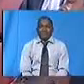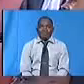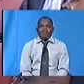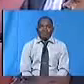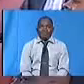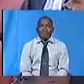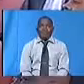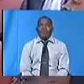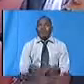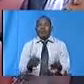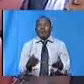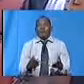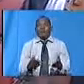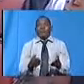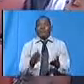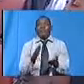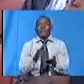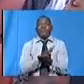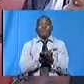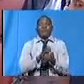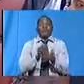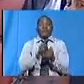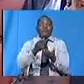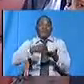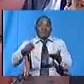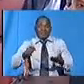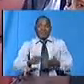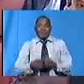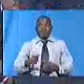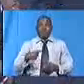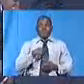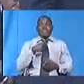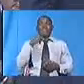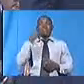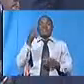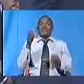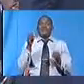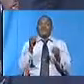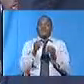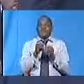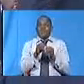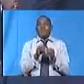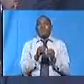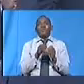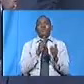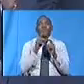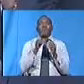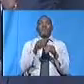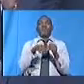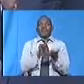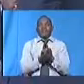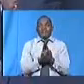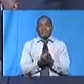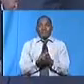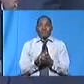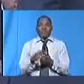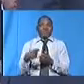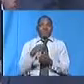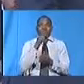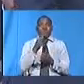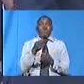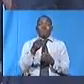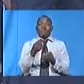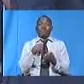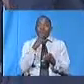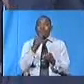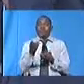Absence of signatures. We have indicated a lot of law about that. I will not waste the course time